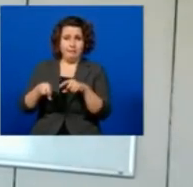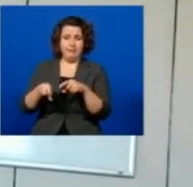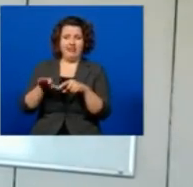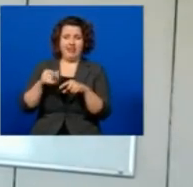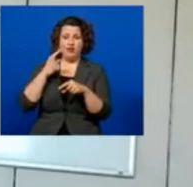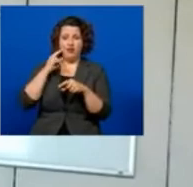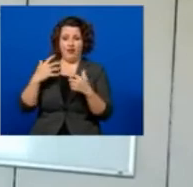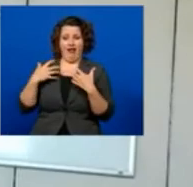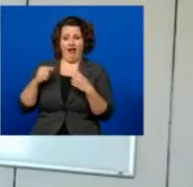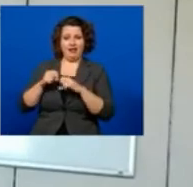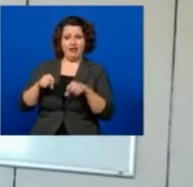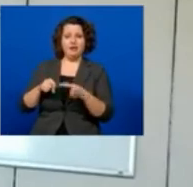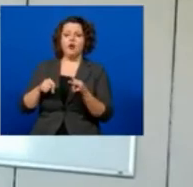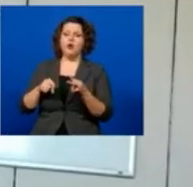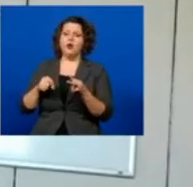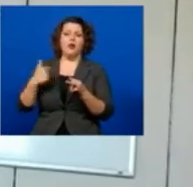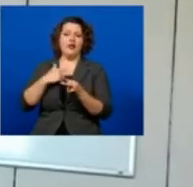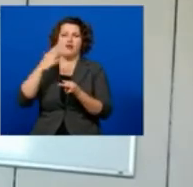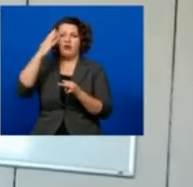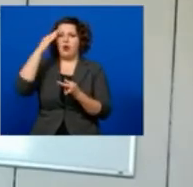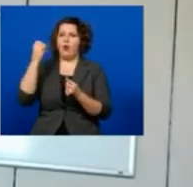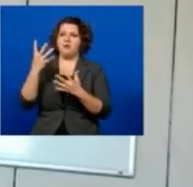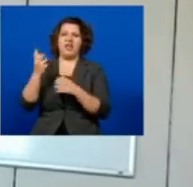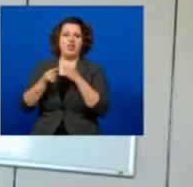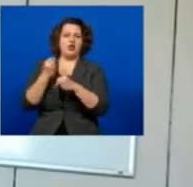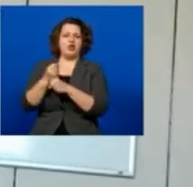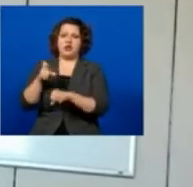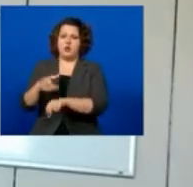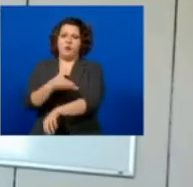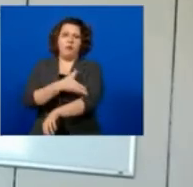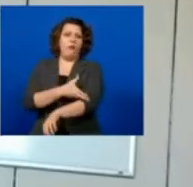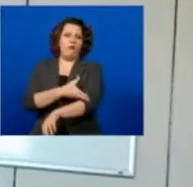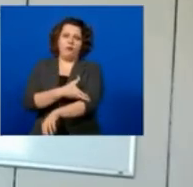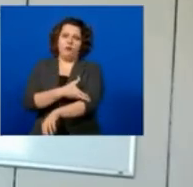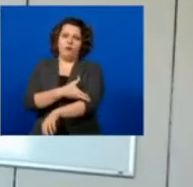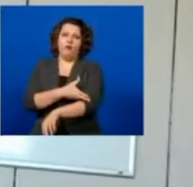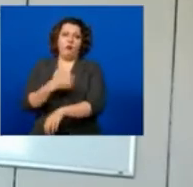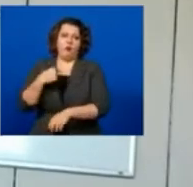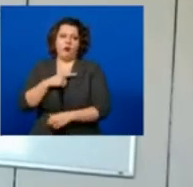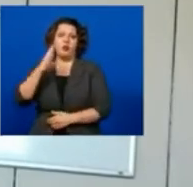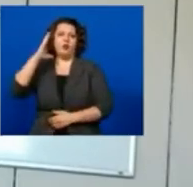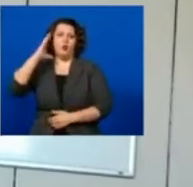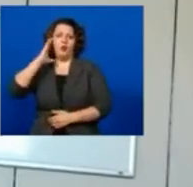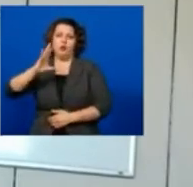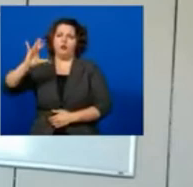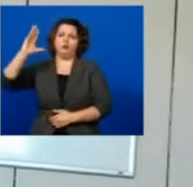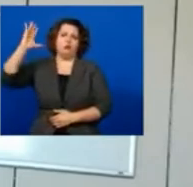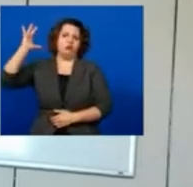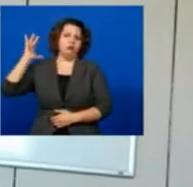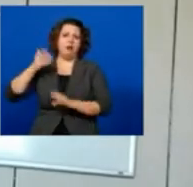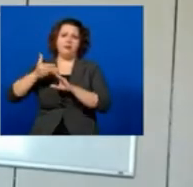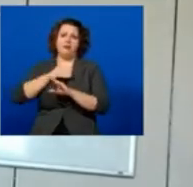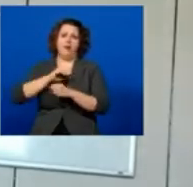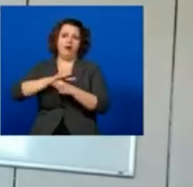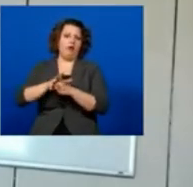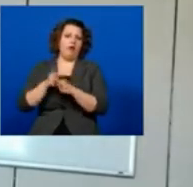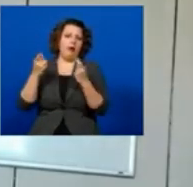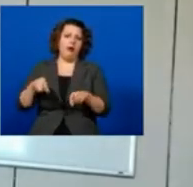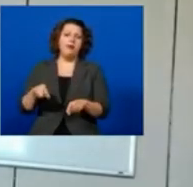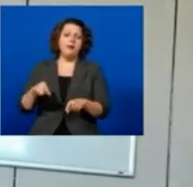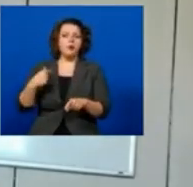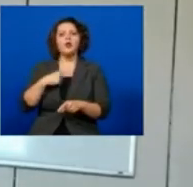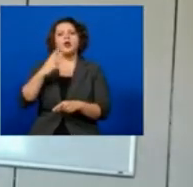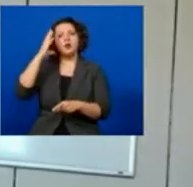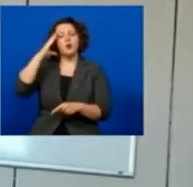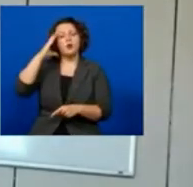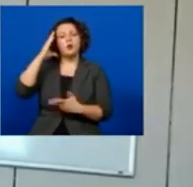that we know have needed improvements for years. This is something we recognized long before COVID, and it's something that isn't unique